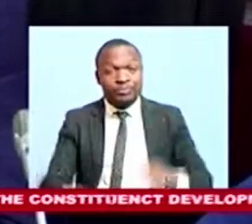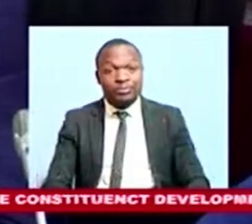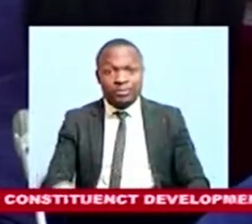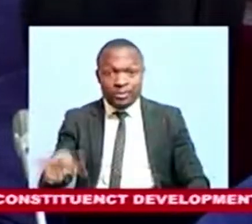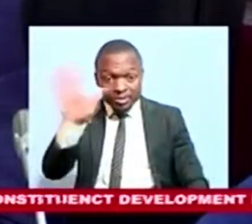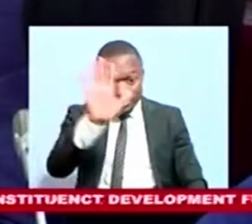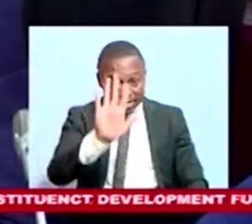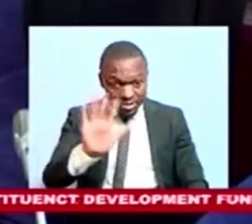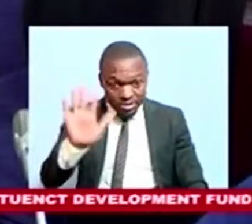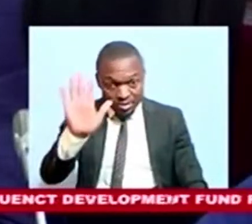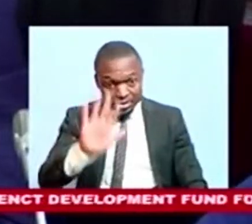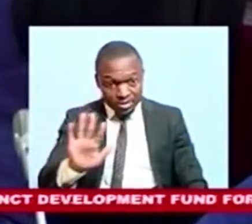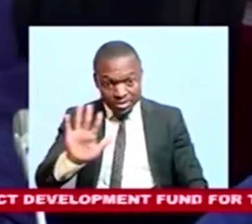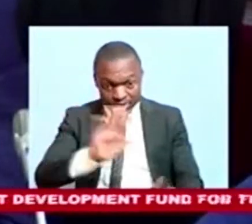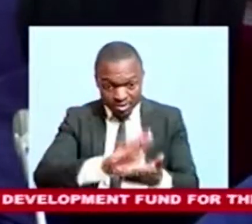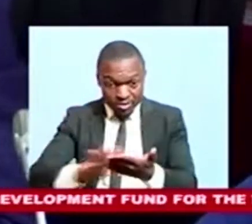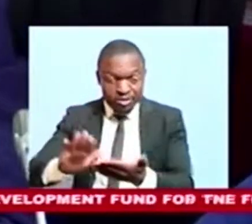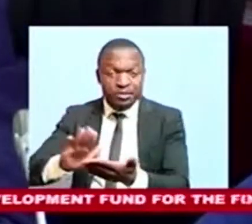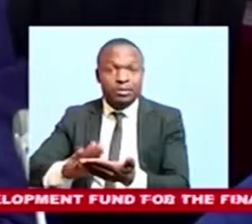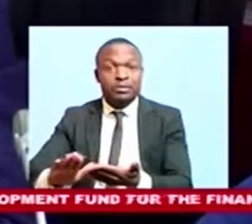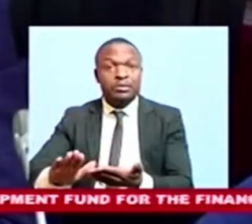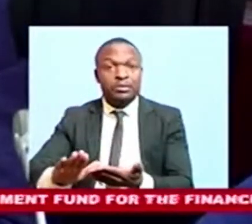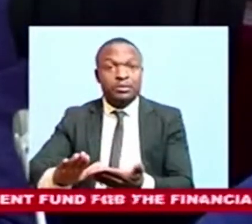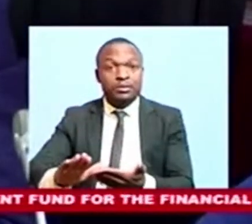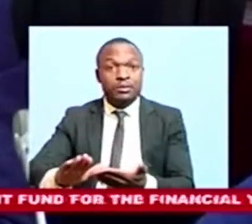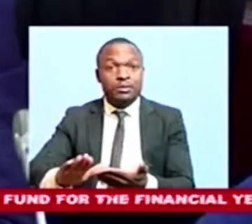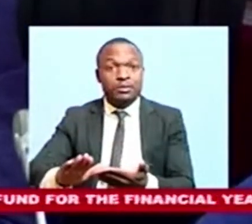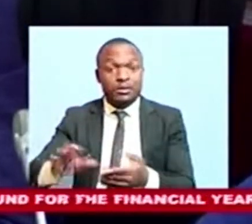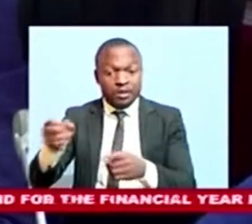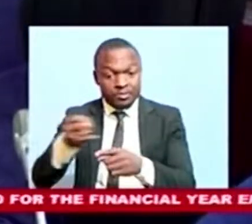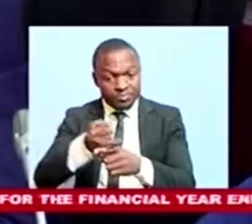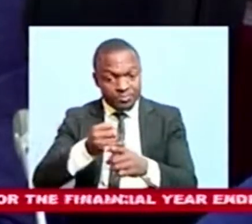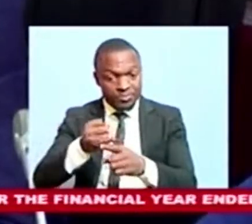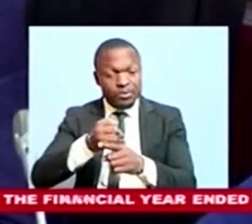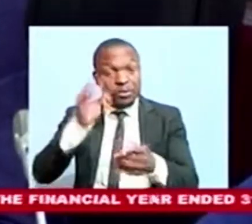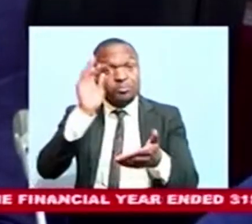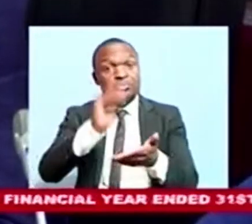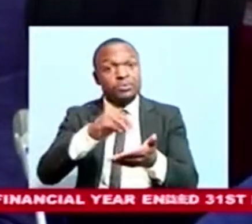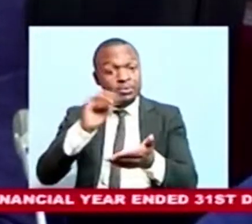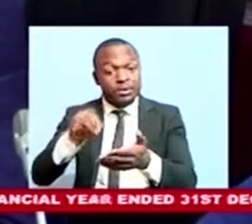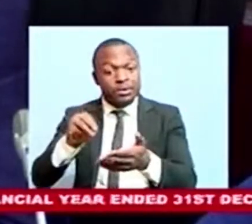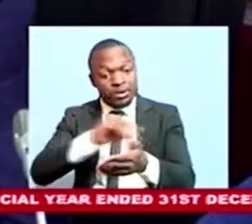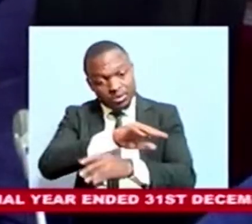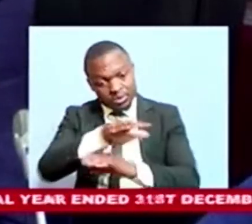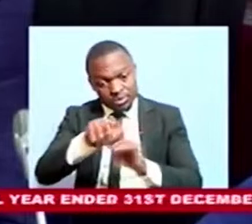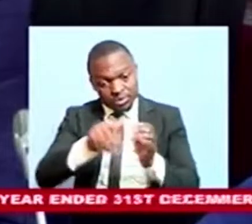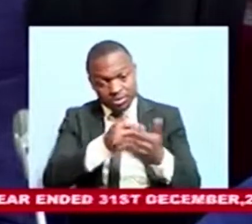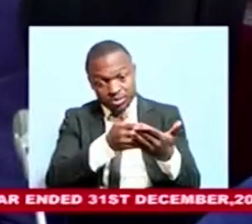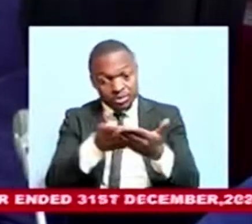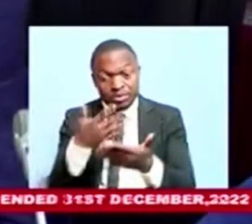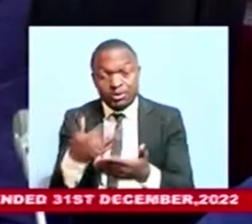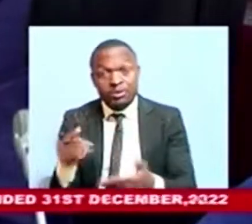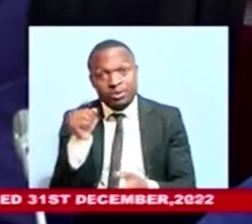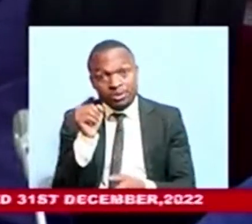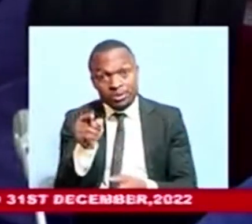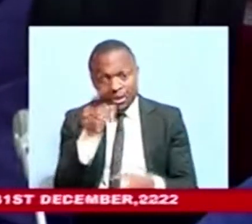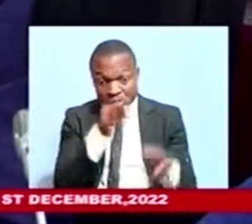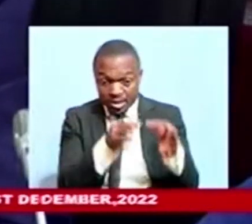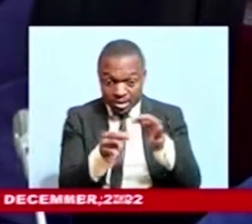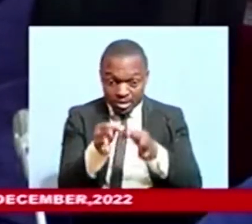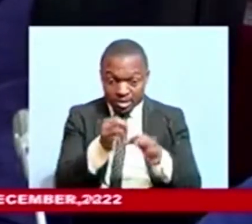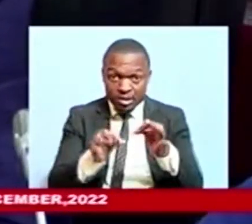plastering, glazing, ironmongery, or all those kind of things. Now, you justified 50,000